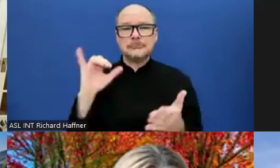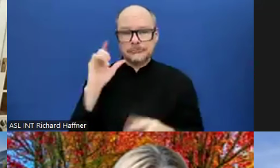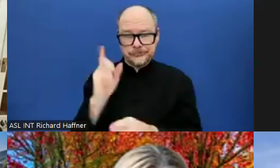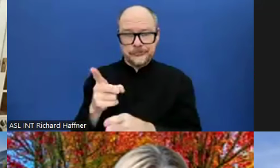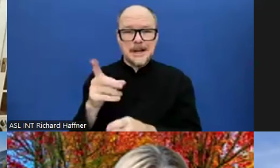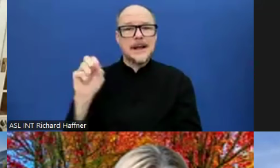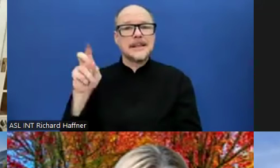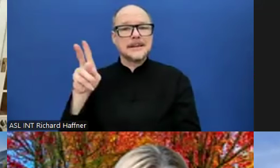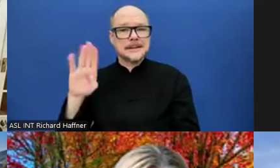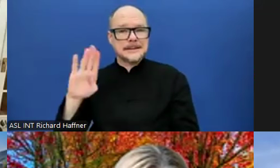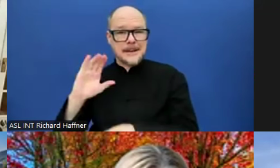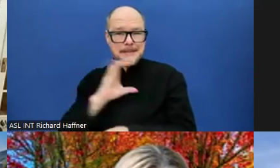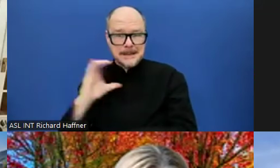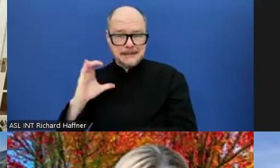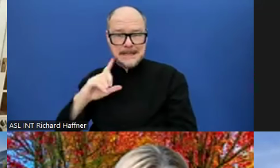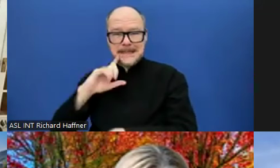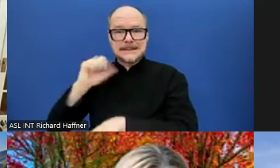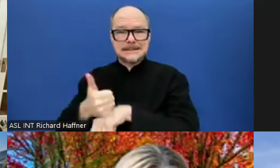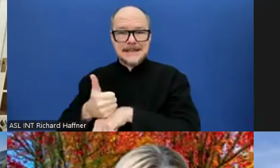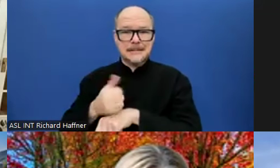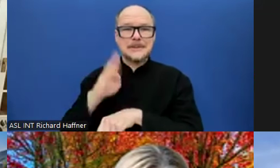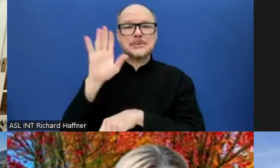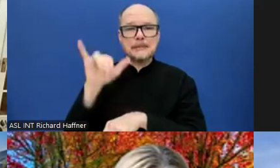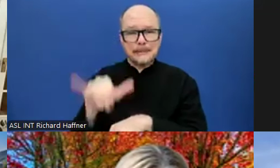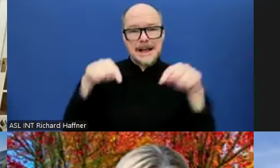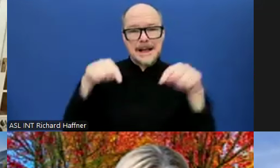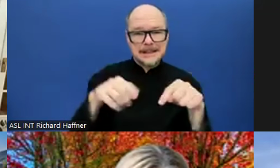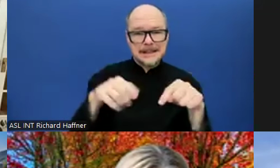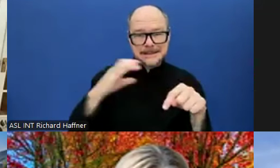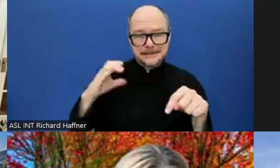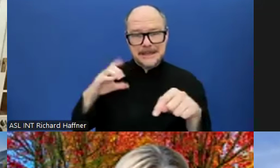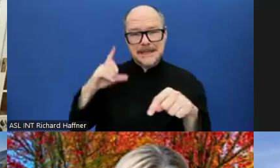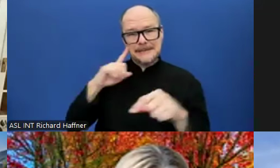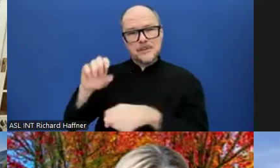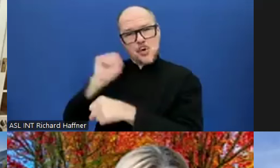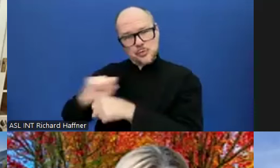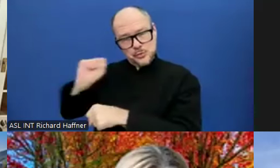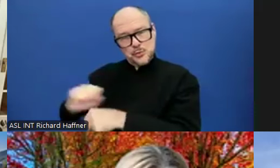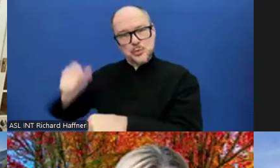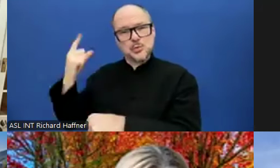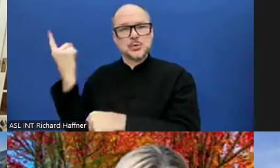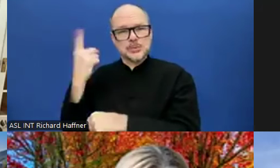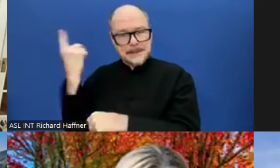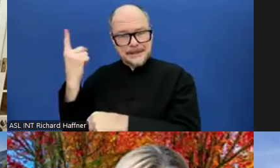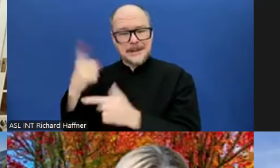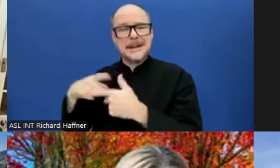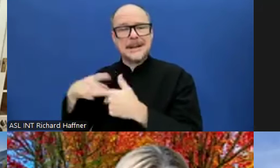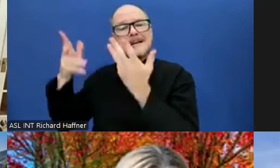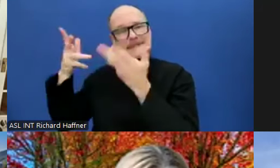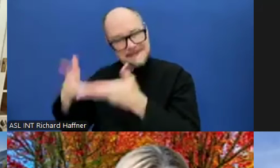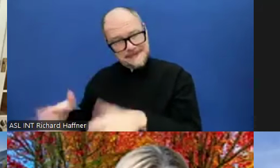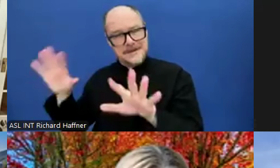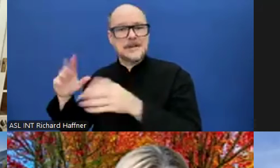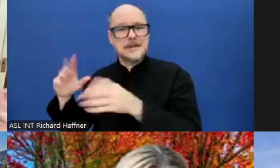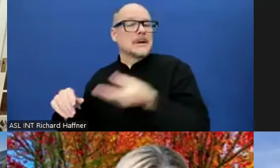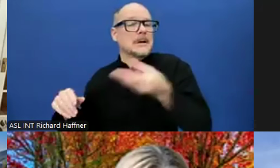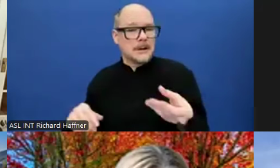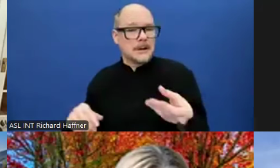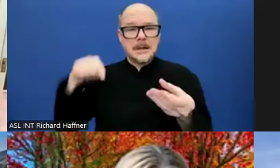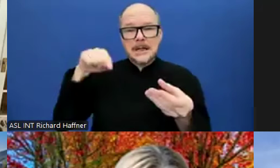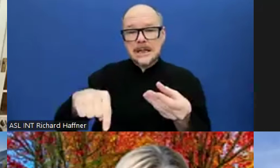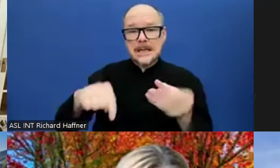established by the advisory committee to take on a task and bring that task back to the full body for deliberation,